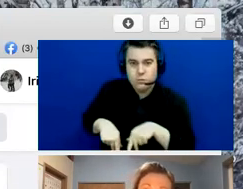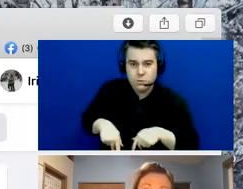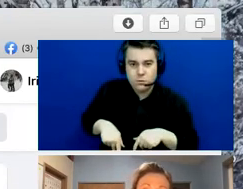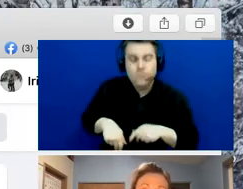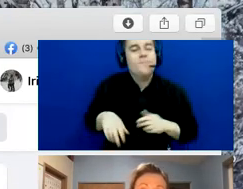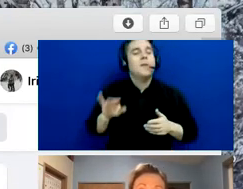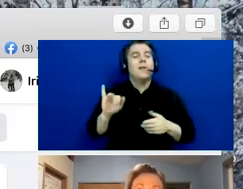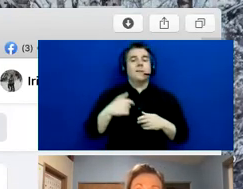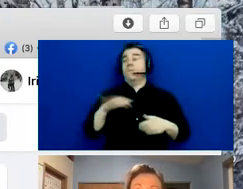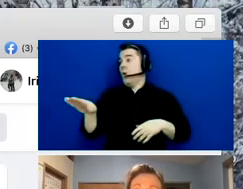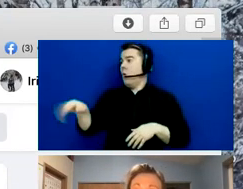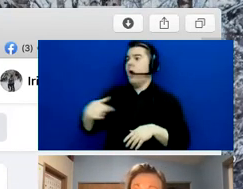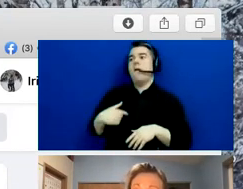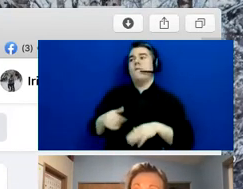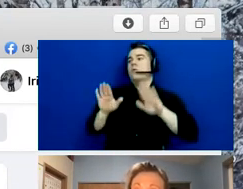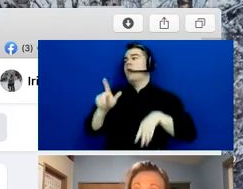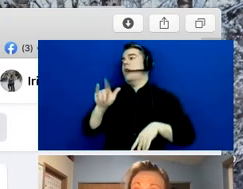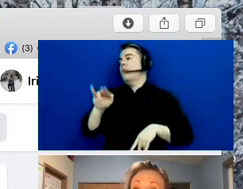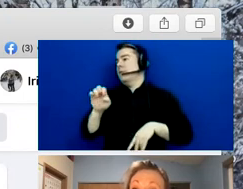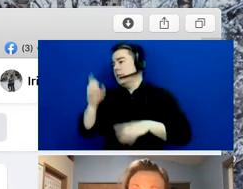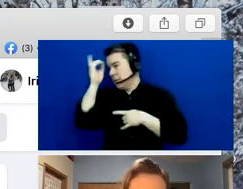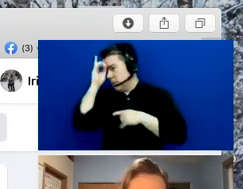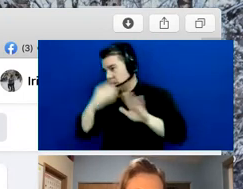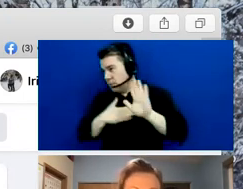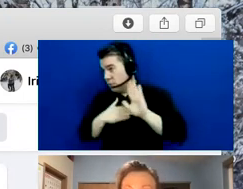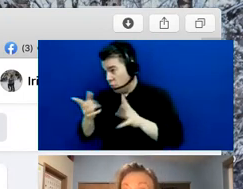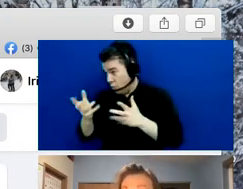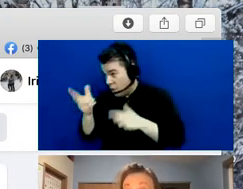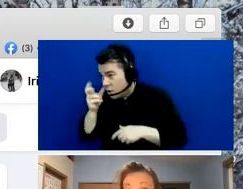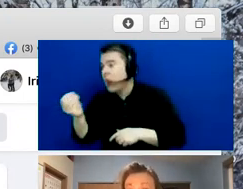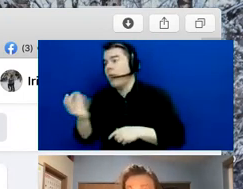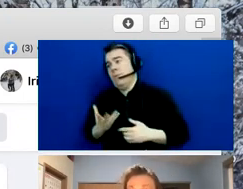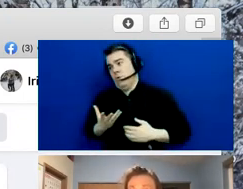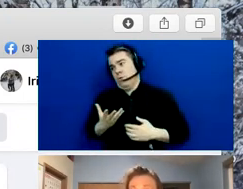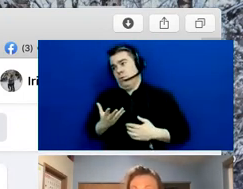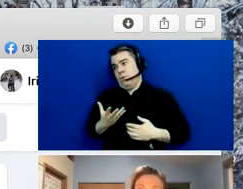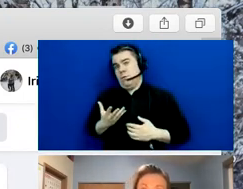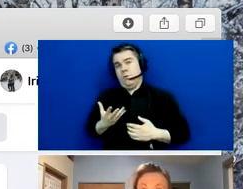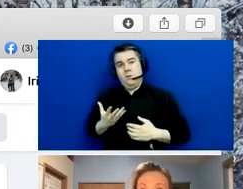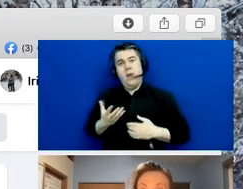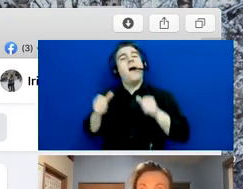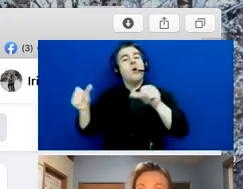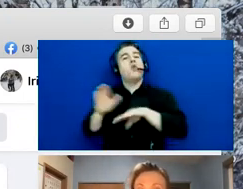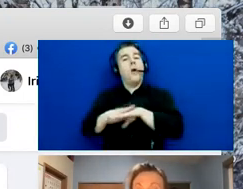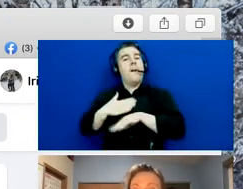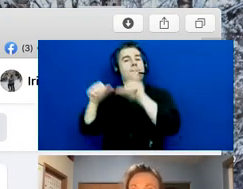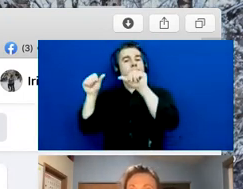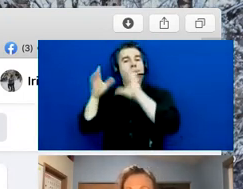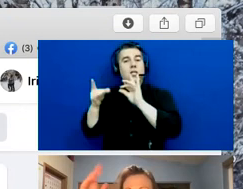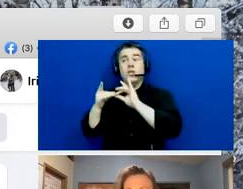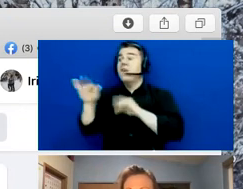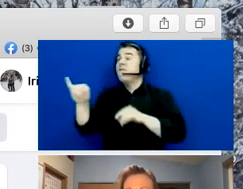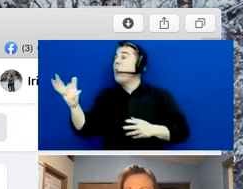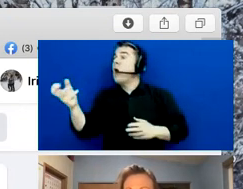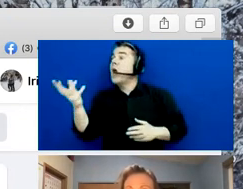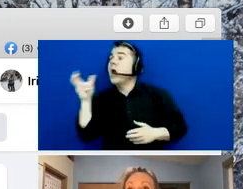amazing Lyme disease testimony. If you'd like to hear it, let me know. And I'll post that on my page or post that in my stories. And if somebody says,